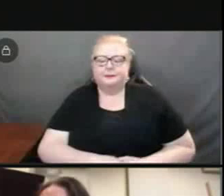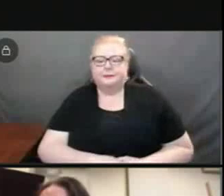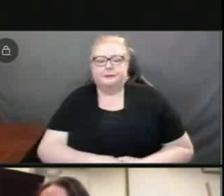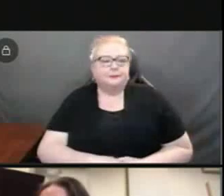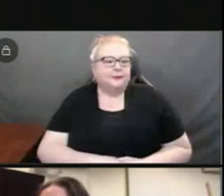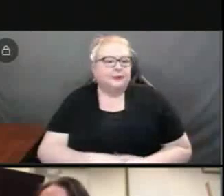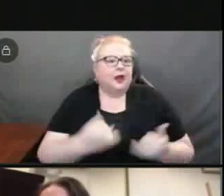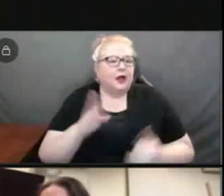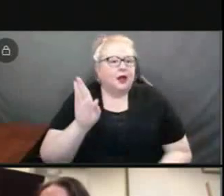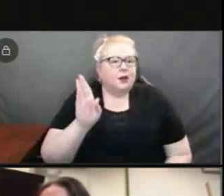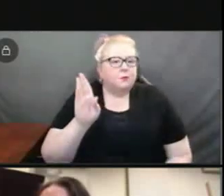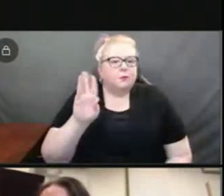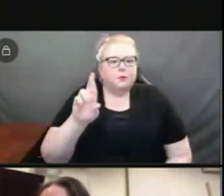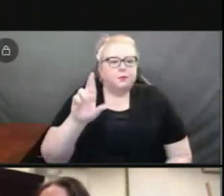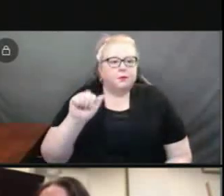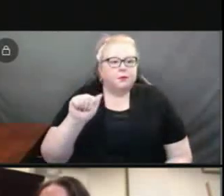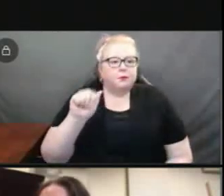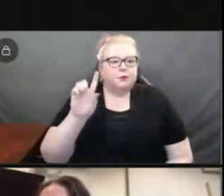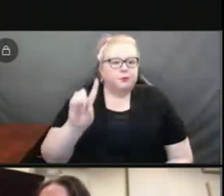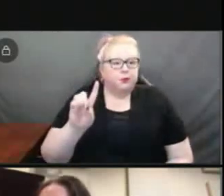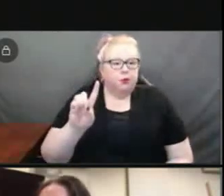Brad Suen.